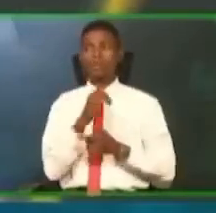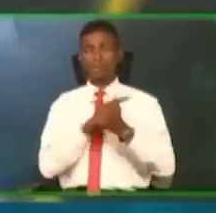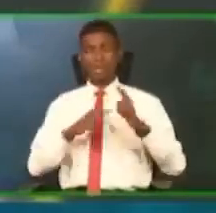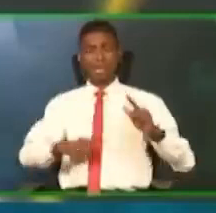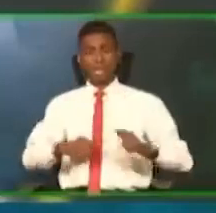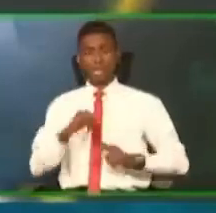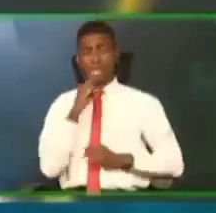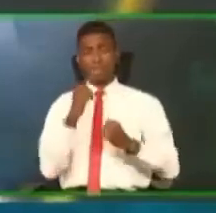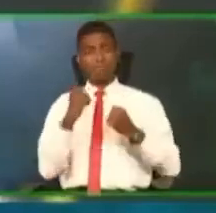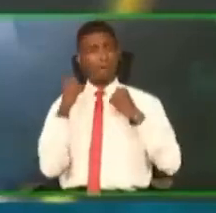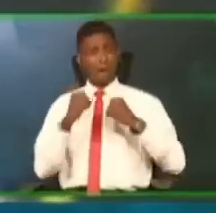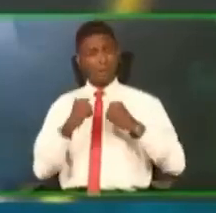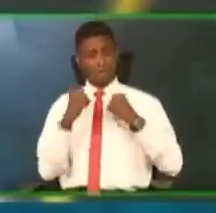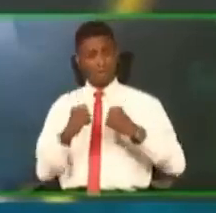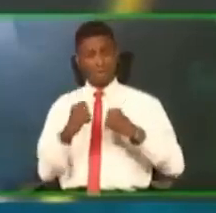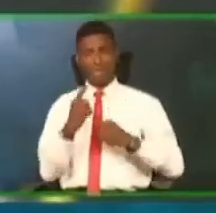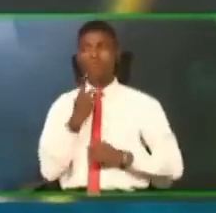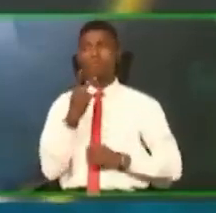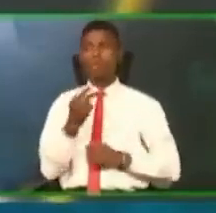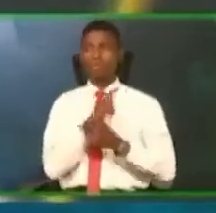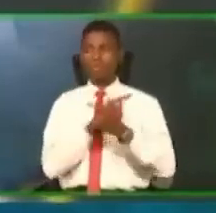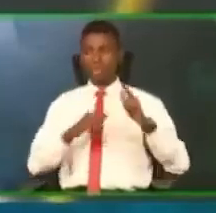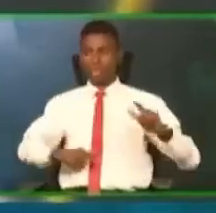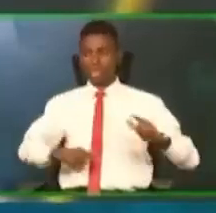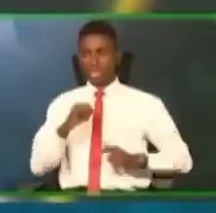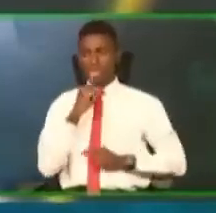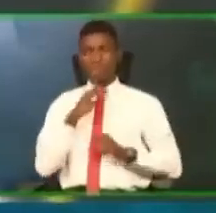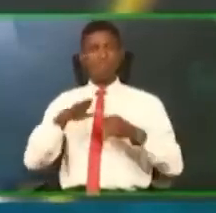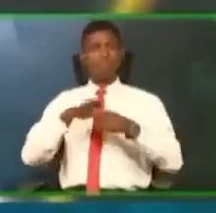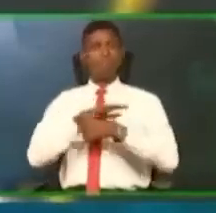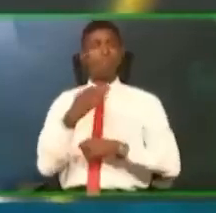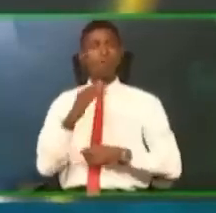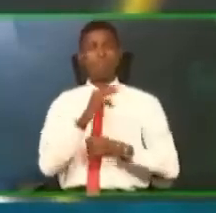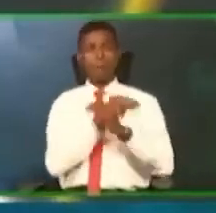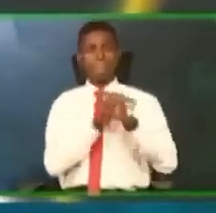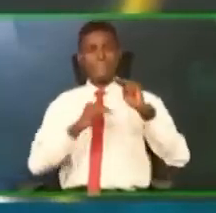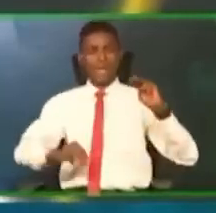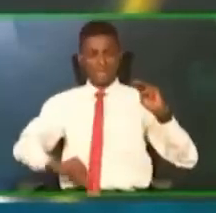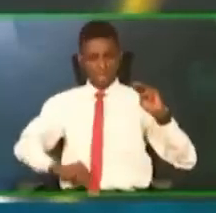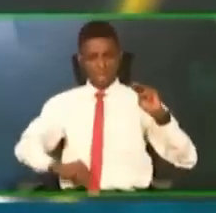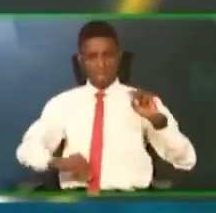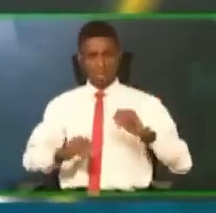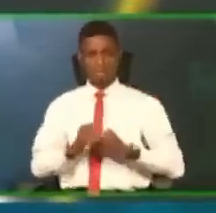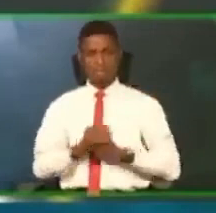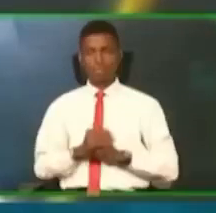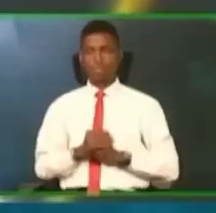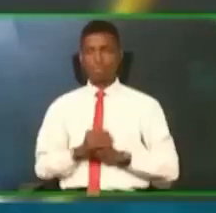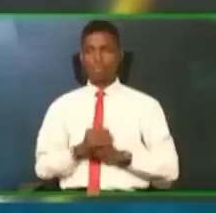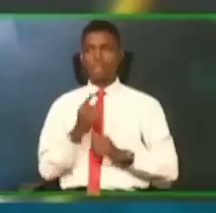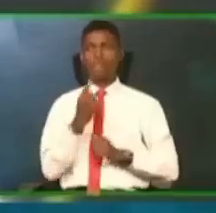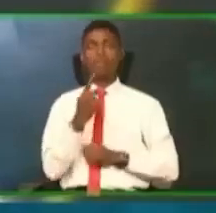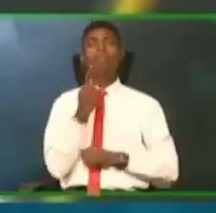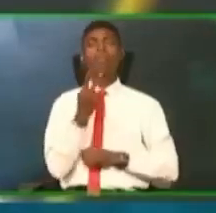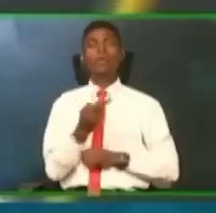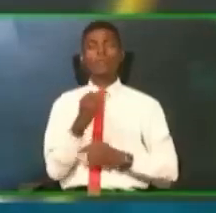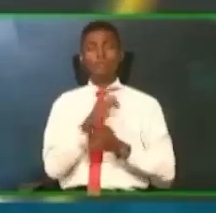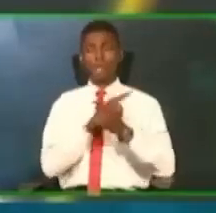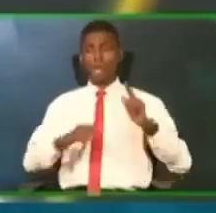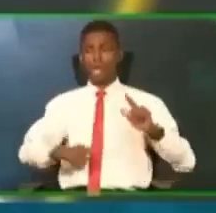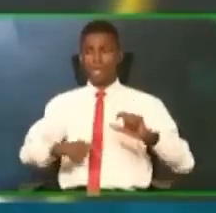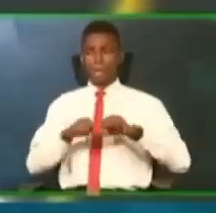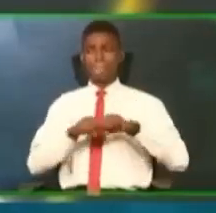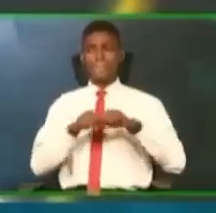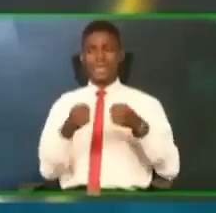is powerful. The voice of the Lord is full of majesty. The voice of the Lord breaketh